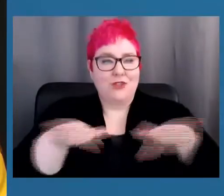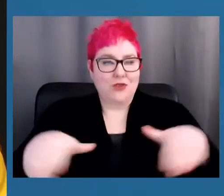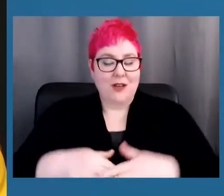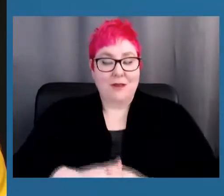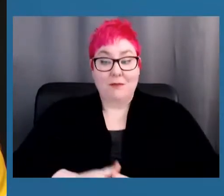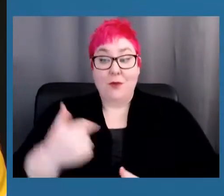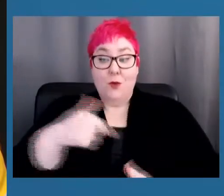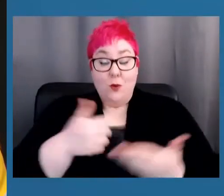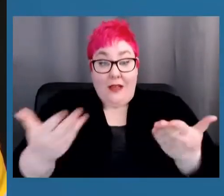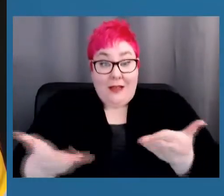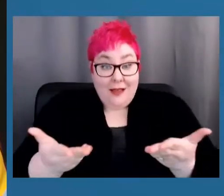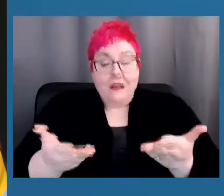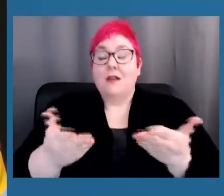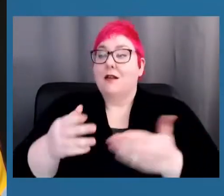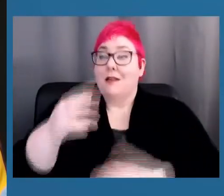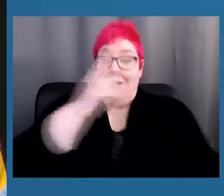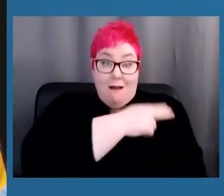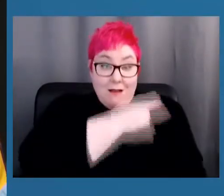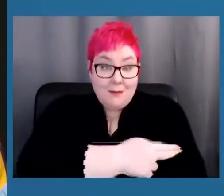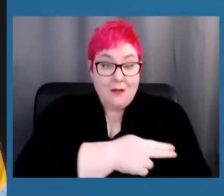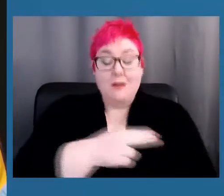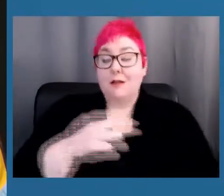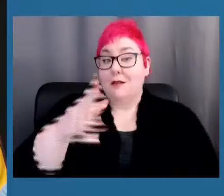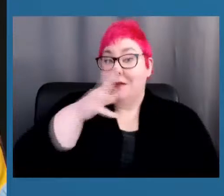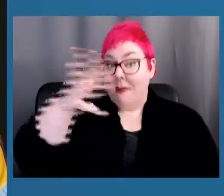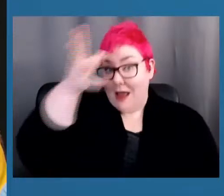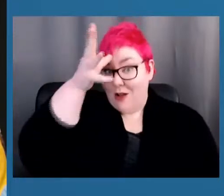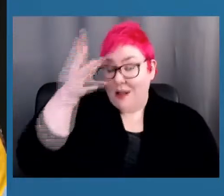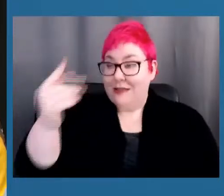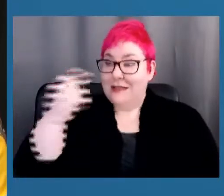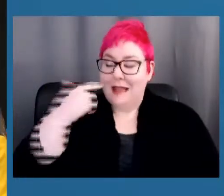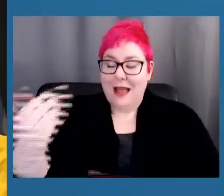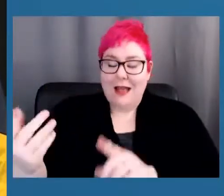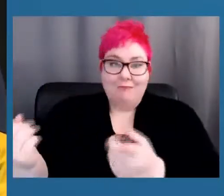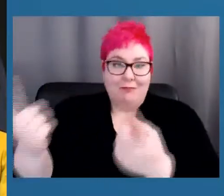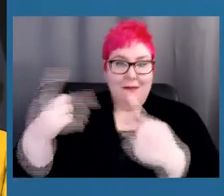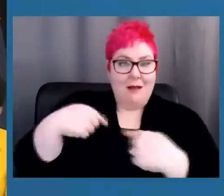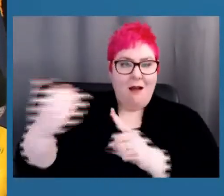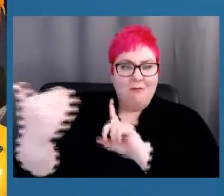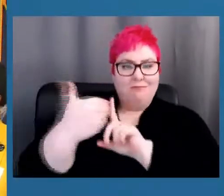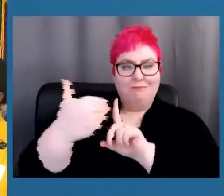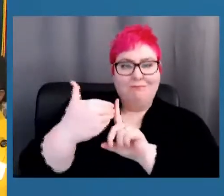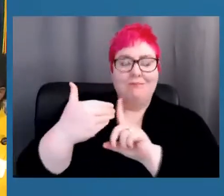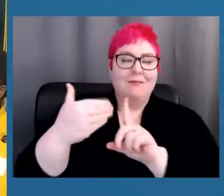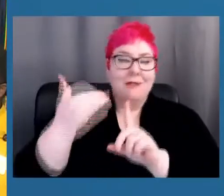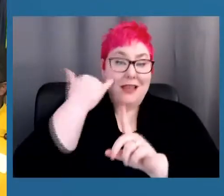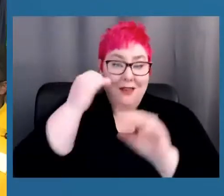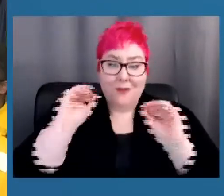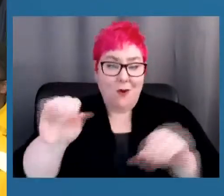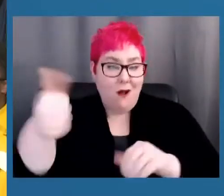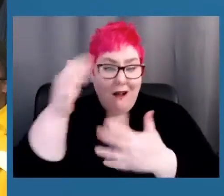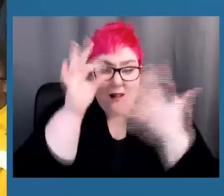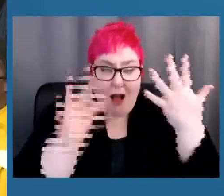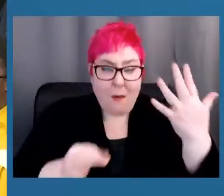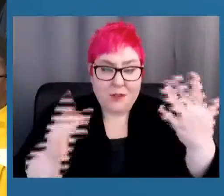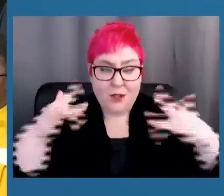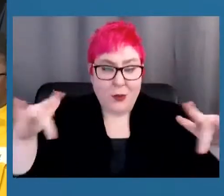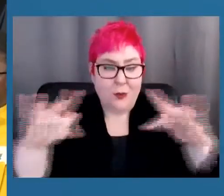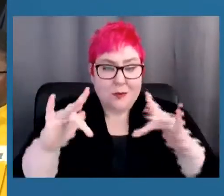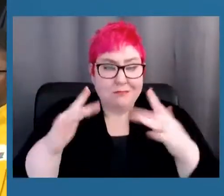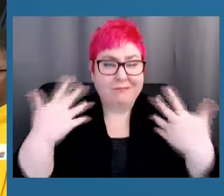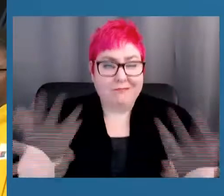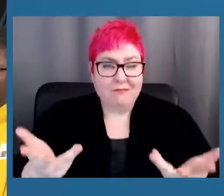and parents come to when their kids have nowhere else to go, where they've been in a hospital and they need ongoing